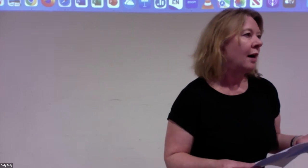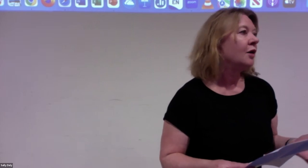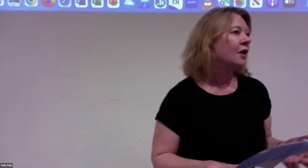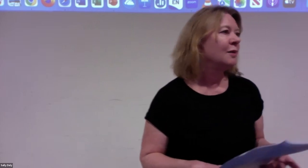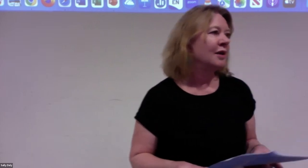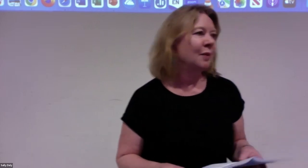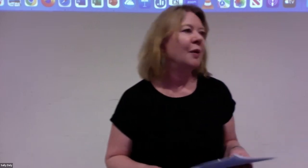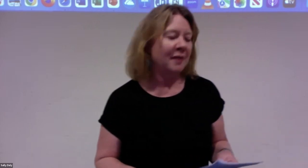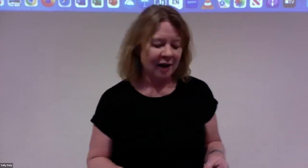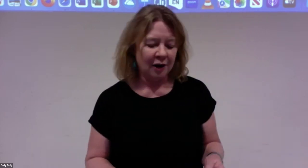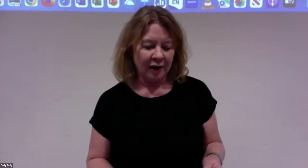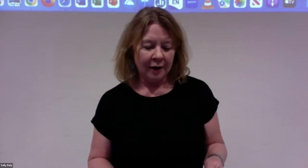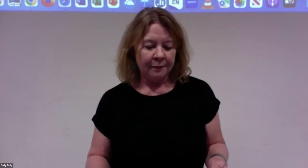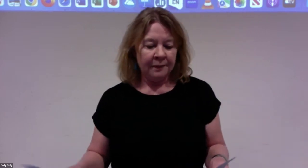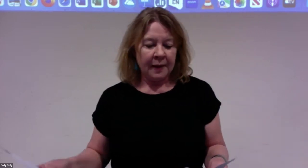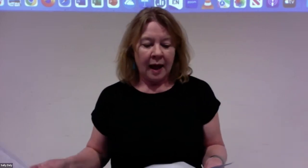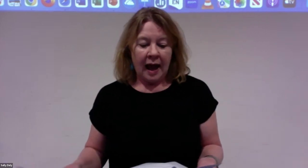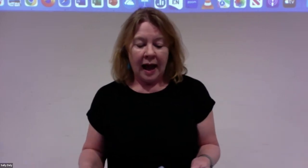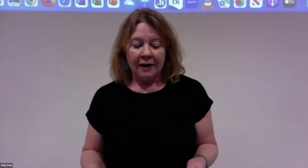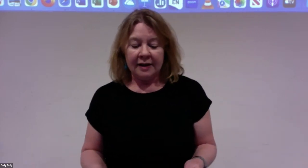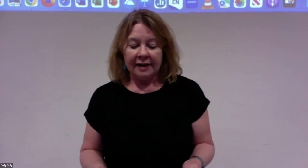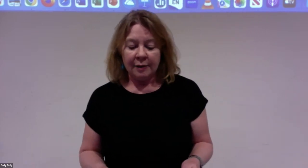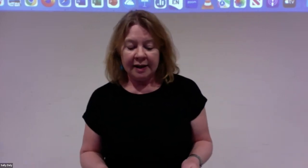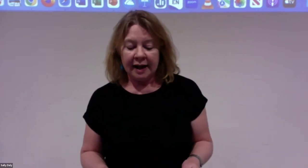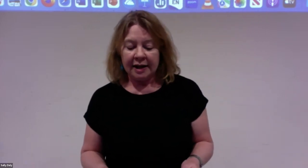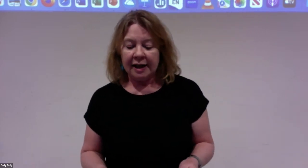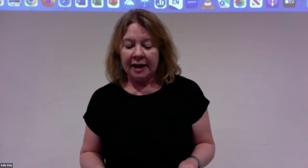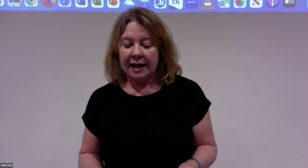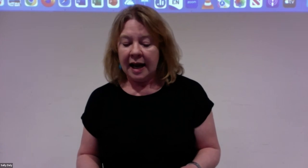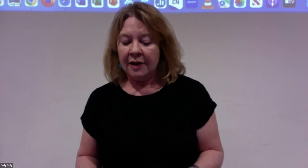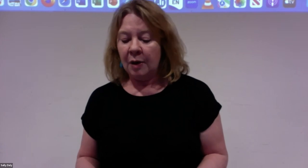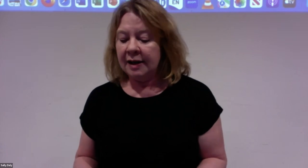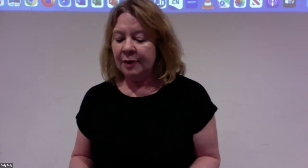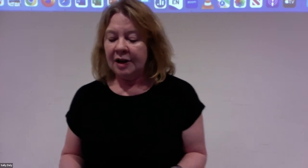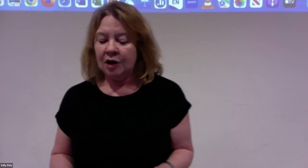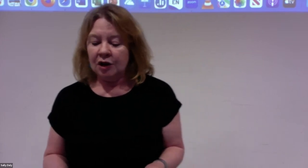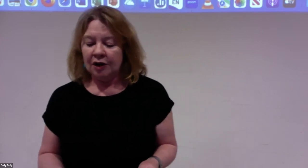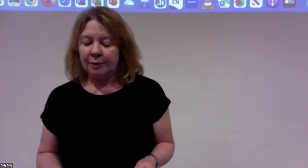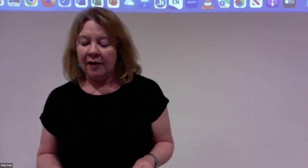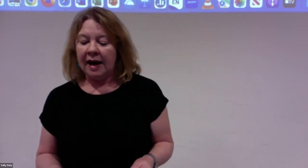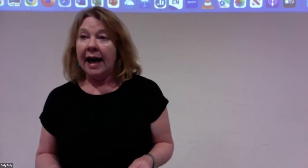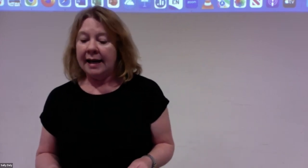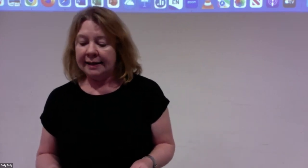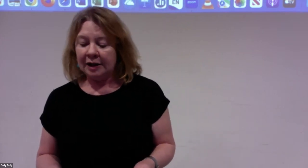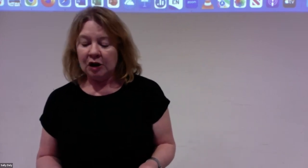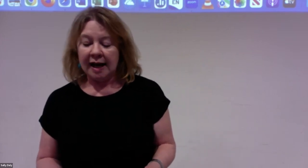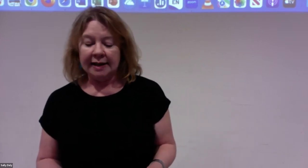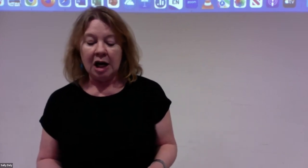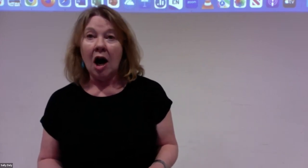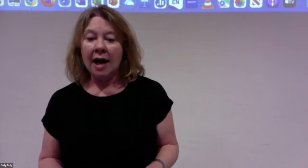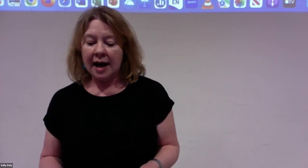formal acknowledgement as well. Thank you. The Distinguished Lecture in Anthropology was introduced by the AAS